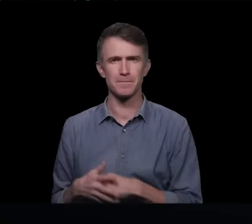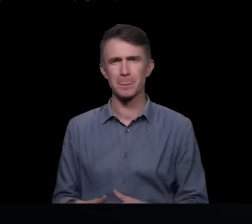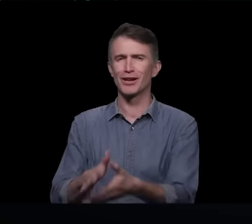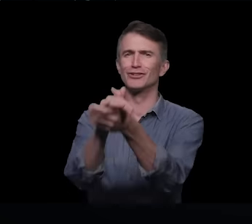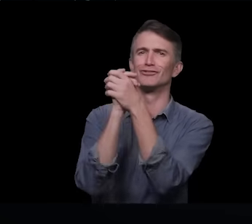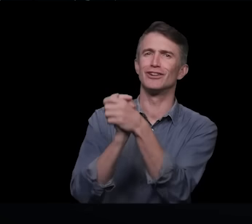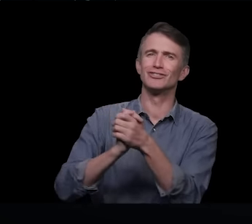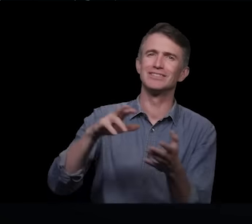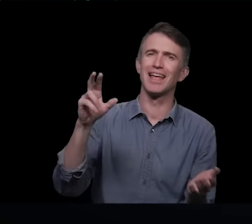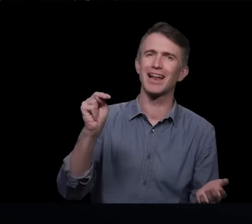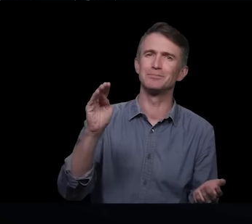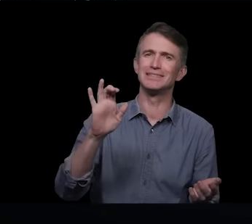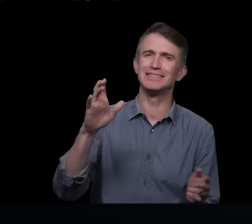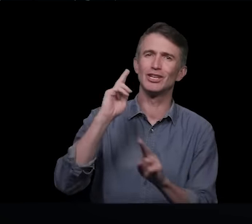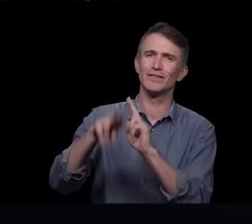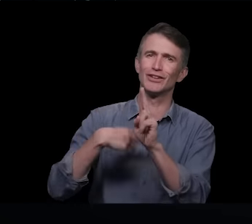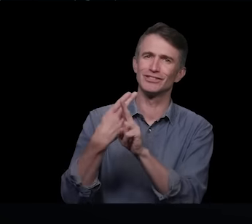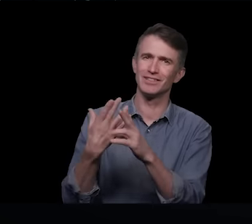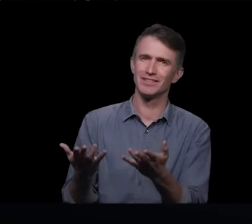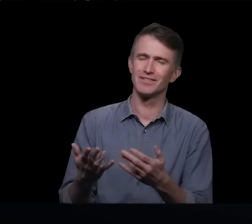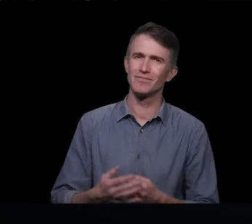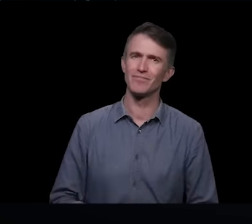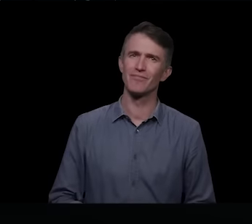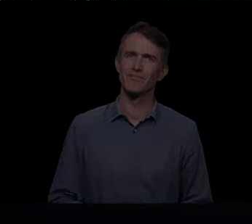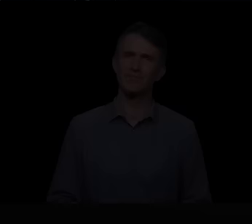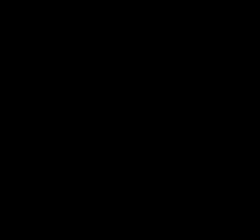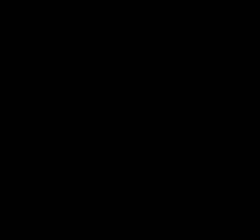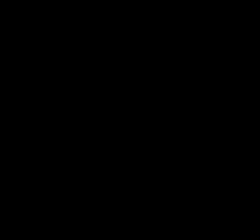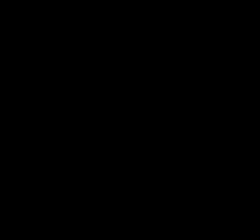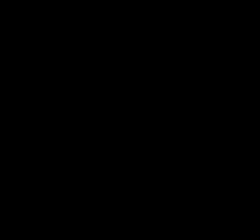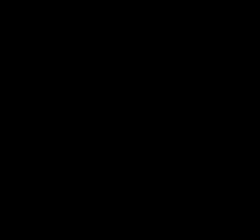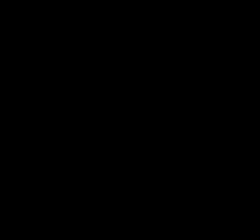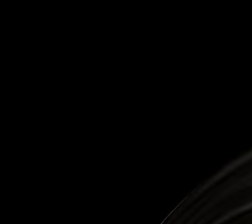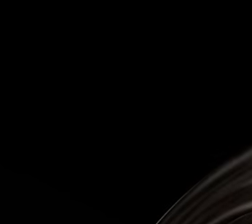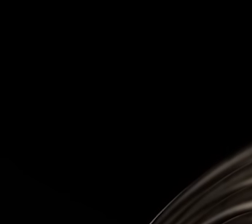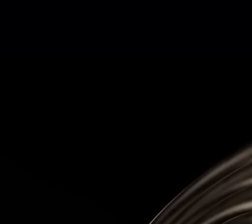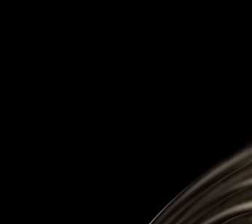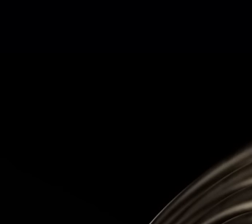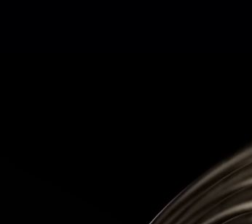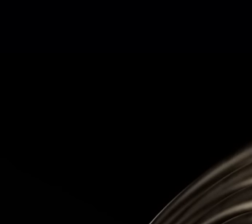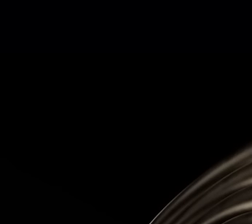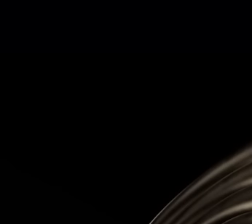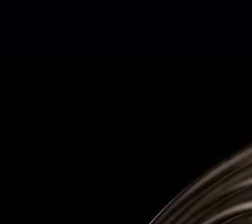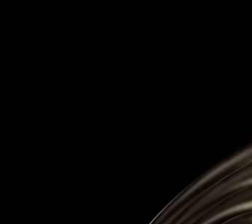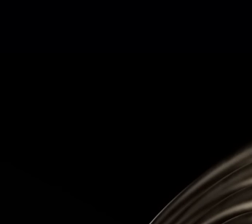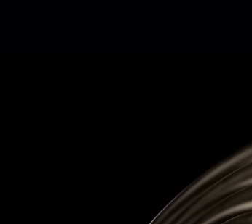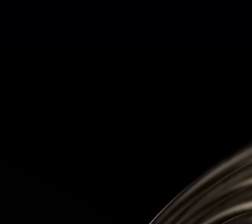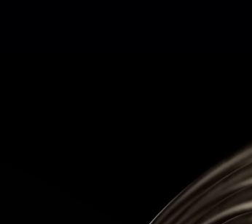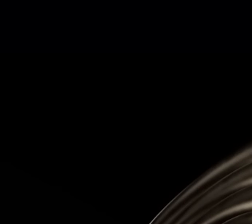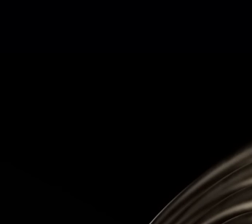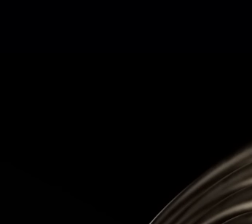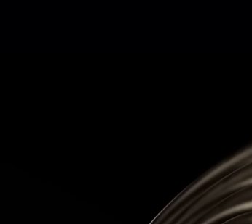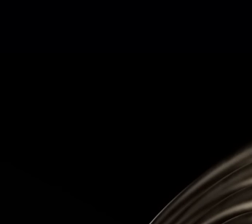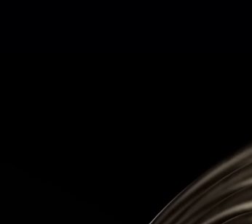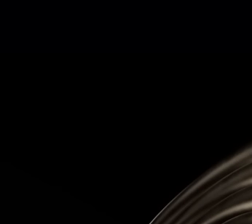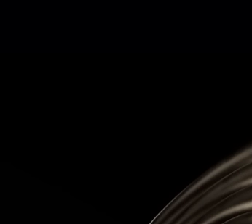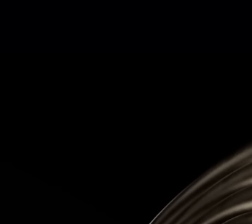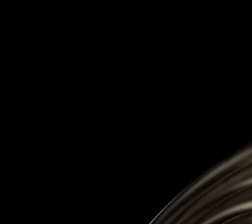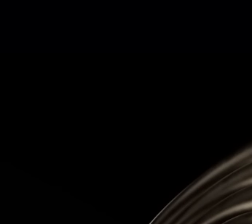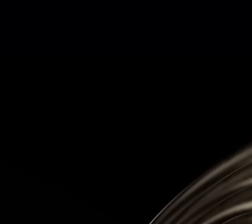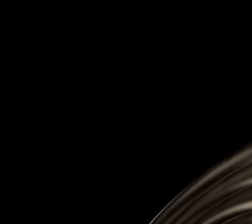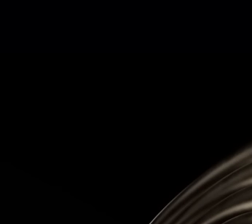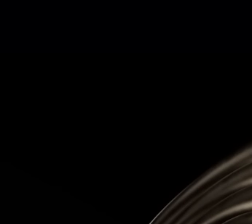phenomena, congratulations, NBC Universal. AD Barry Award, live events, a woman with blonde hair and a maroon